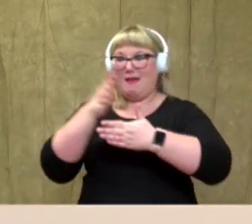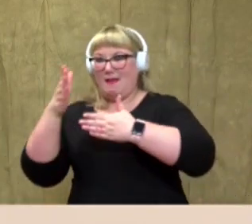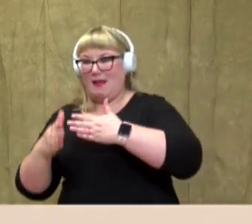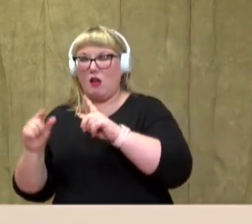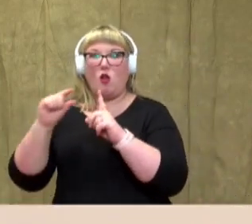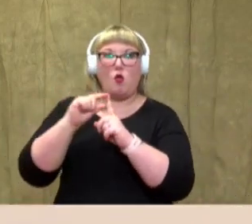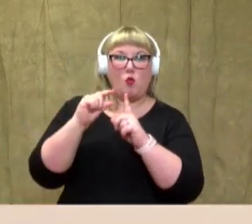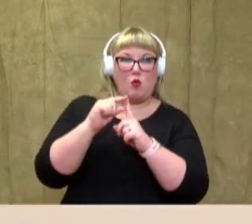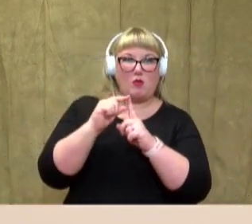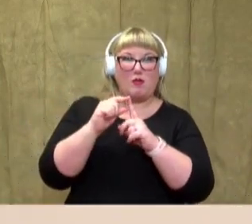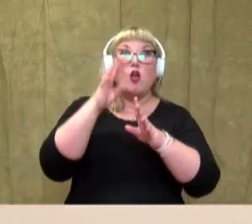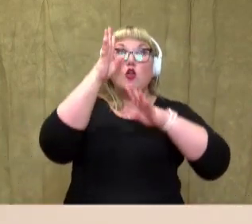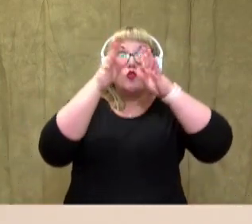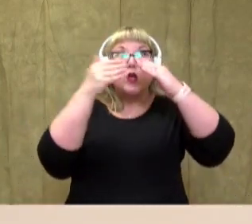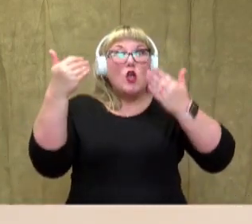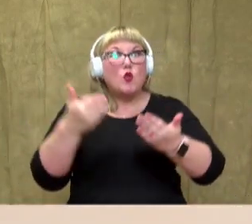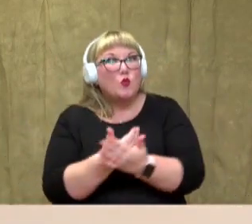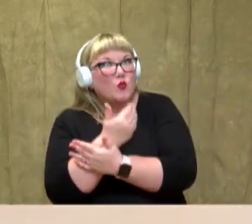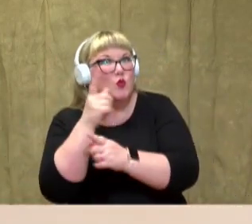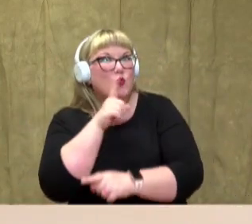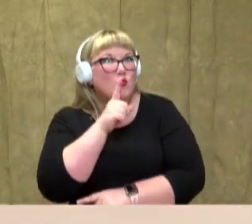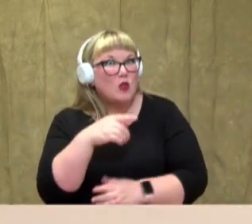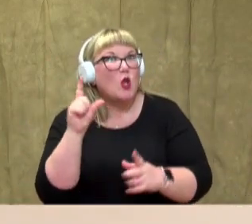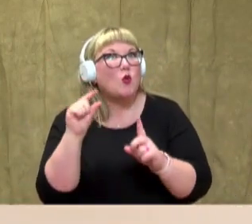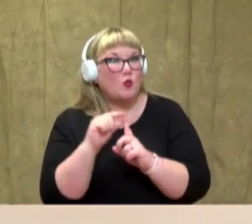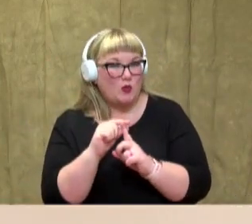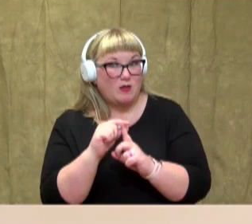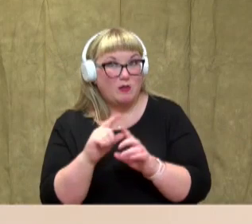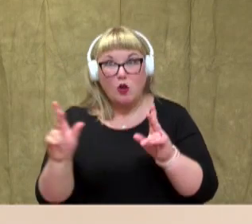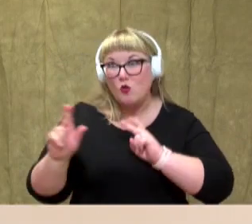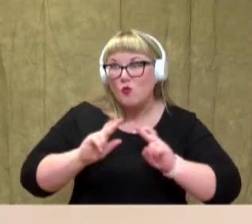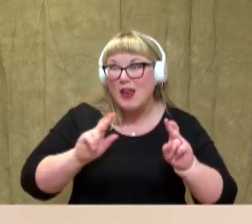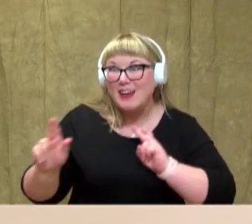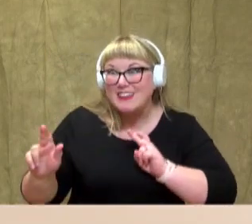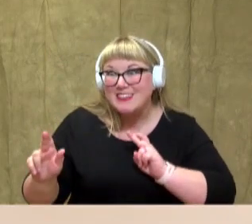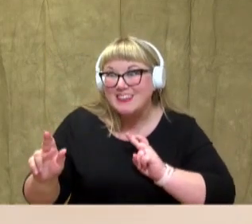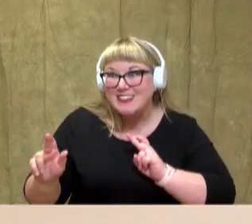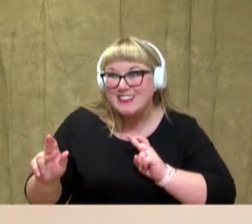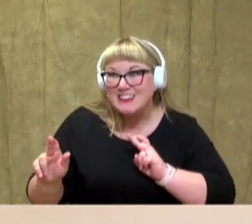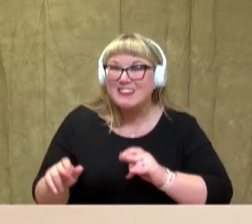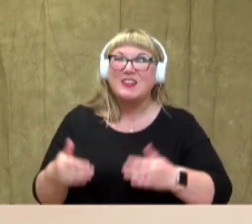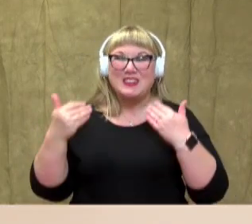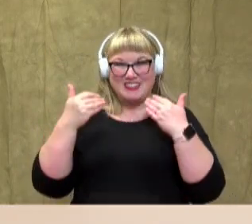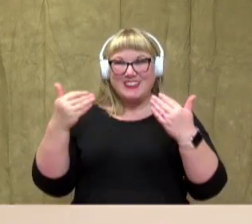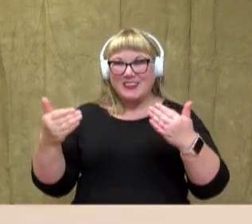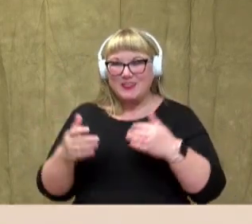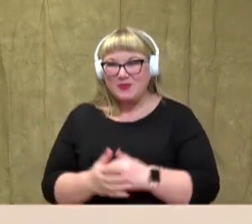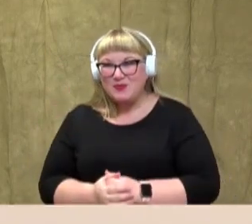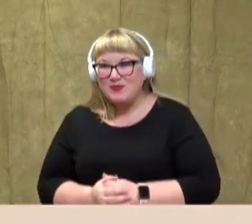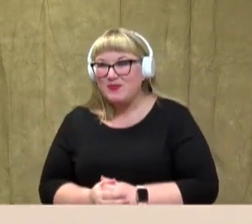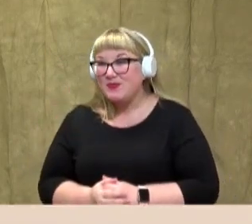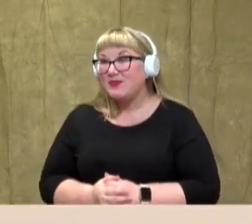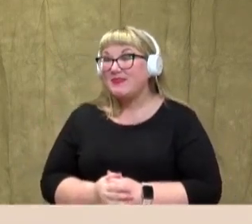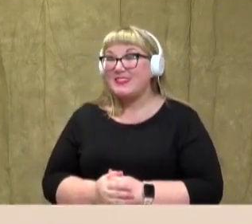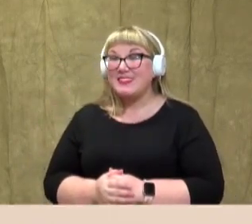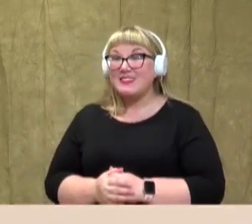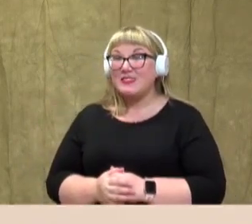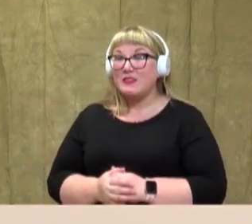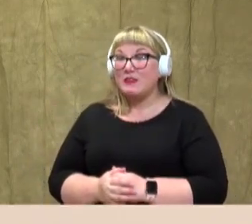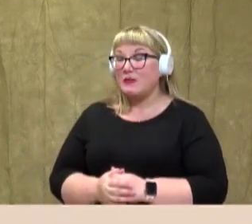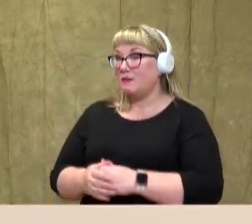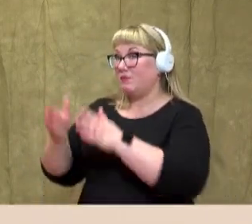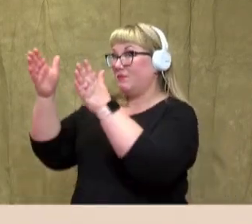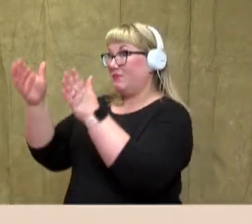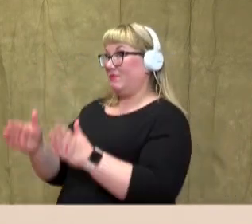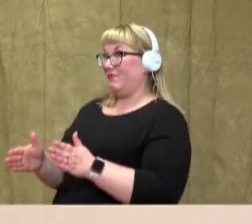of words to create new and real words. Are you ready? Let's get started. All right, friends, so